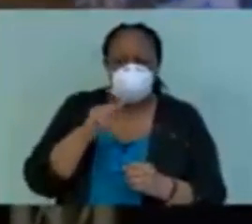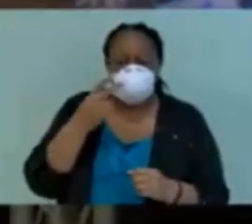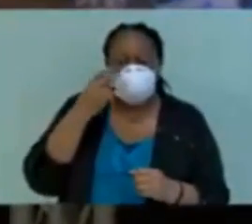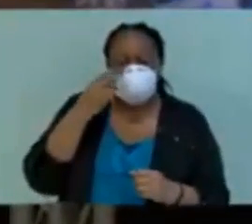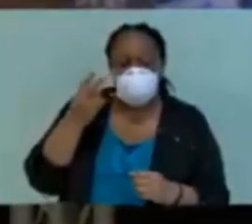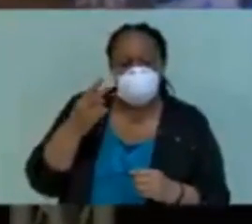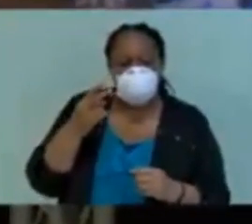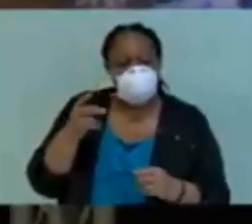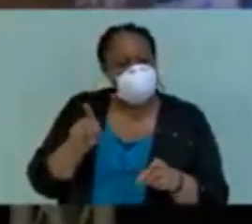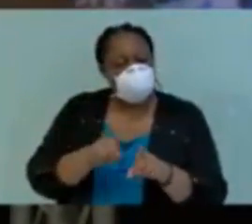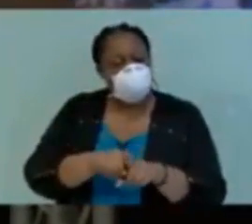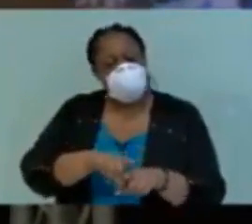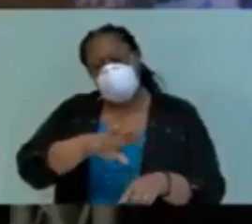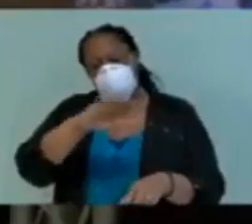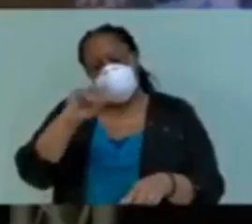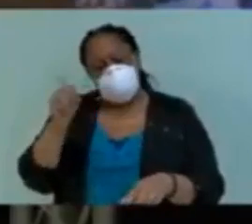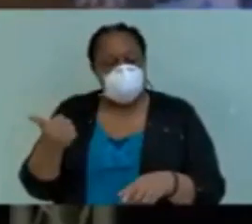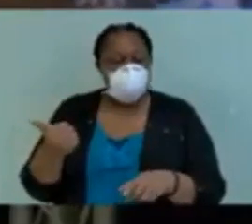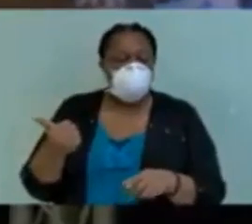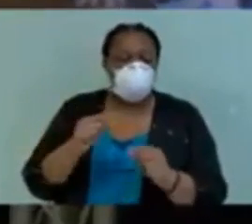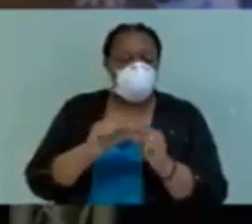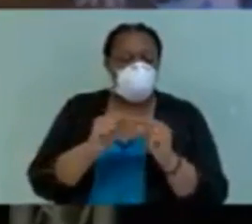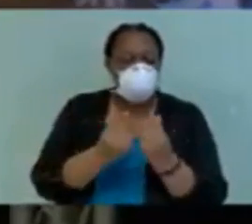The St. Christopher Air and Support